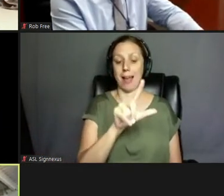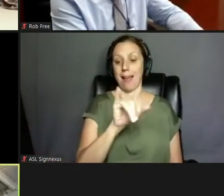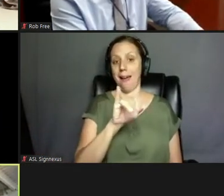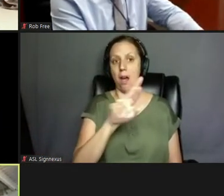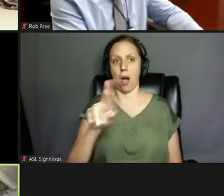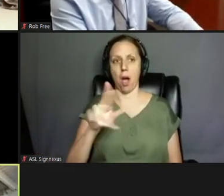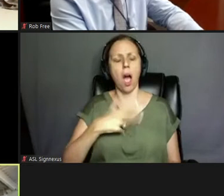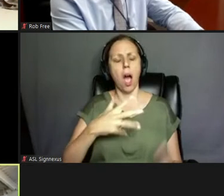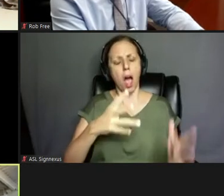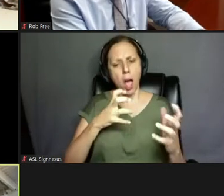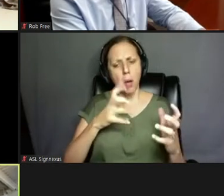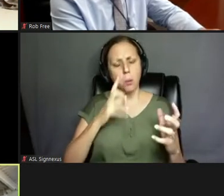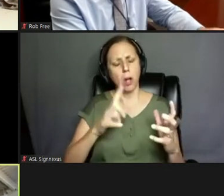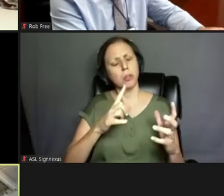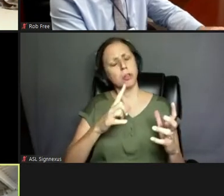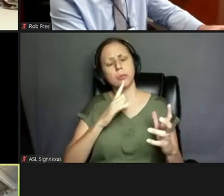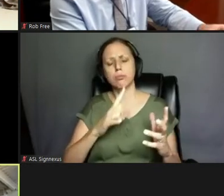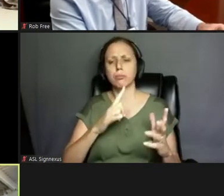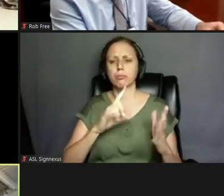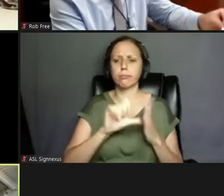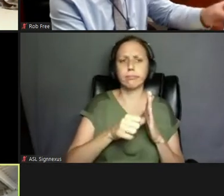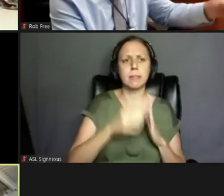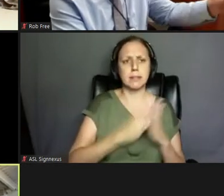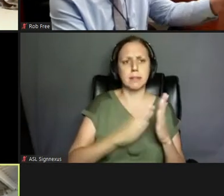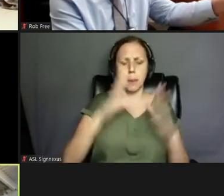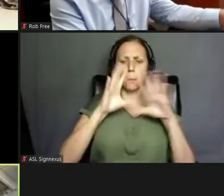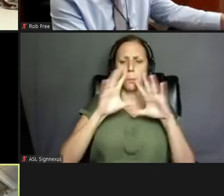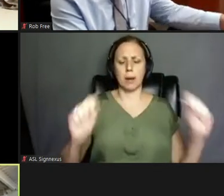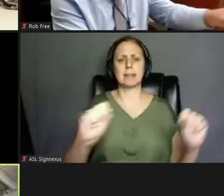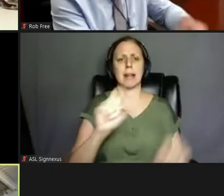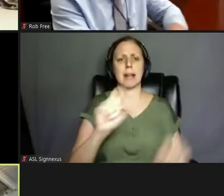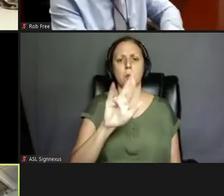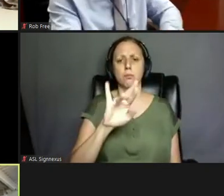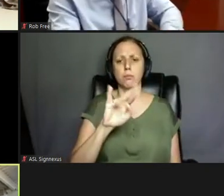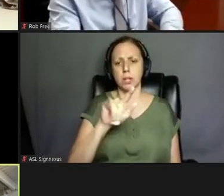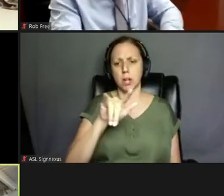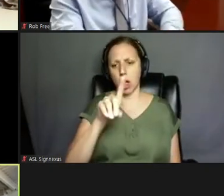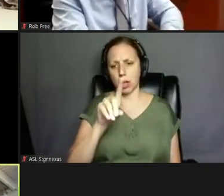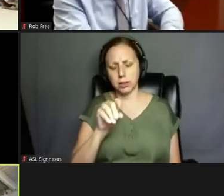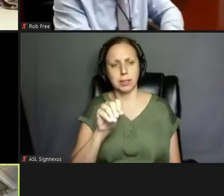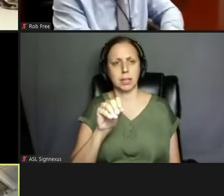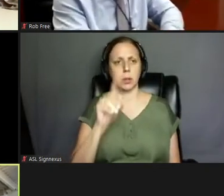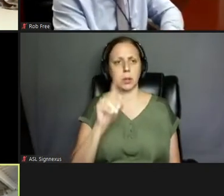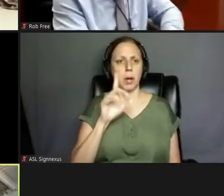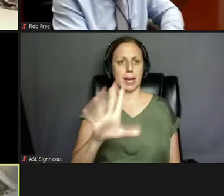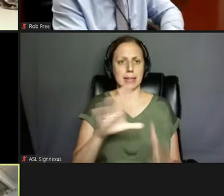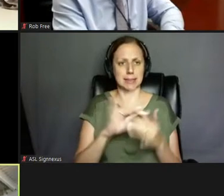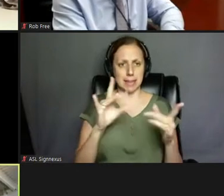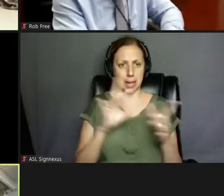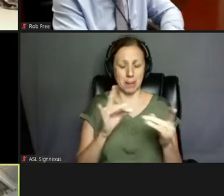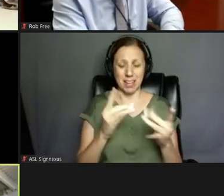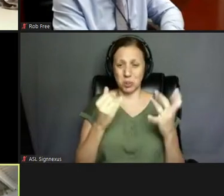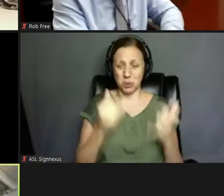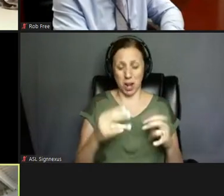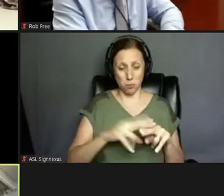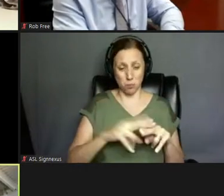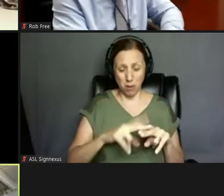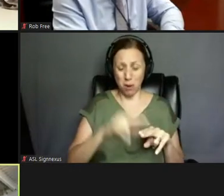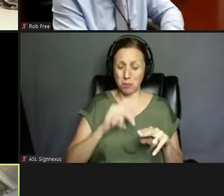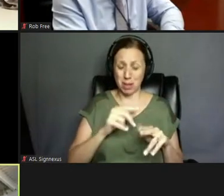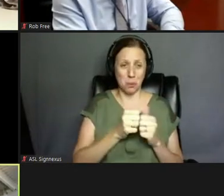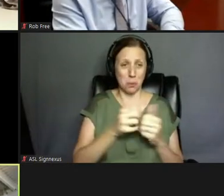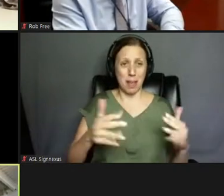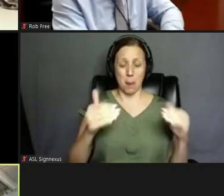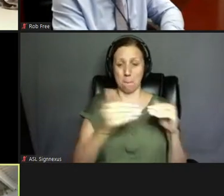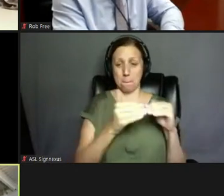President Rinaldi's statements at the start. This railroad is almost without peers even today, and after a 40%